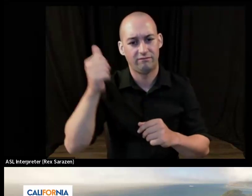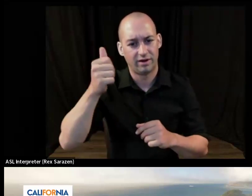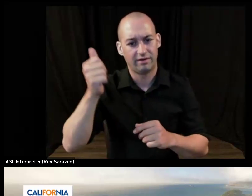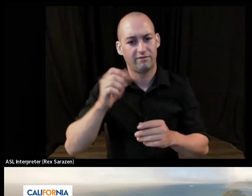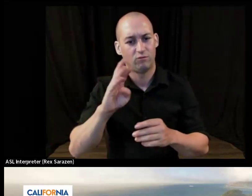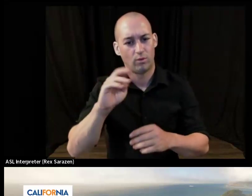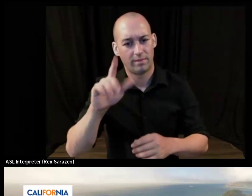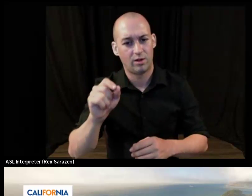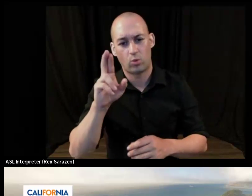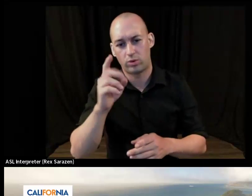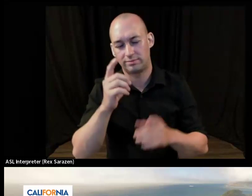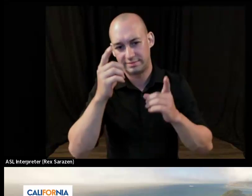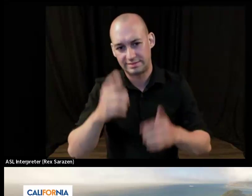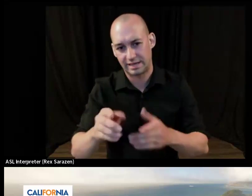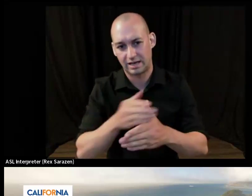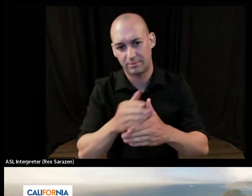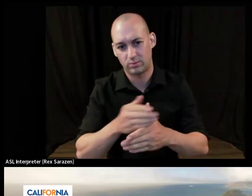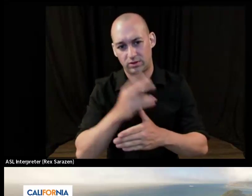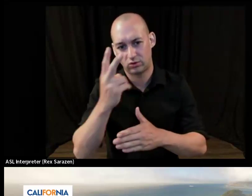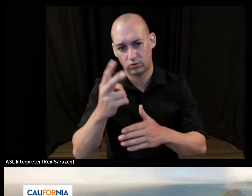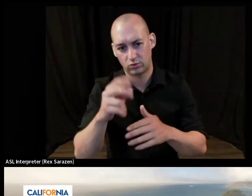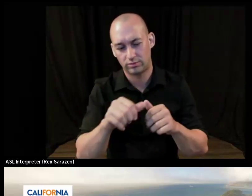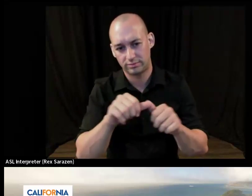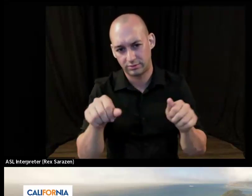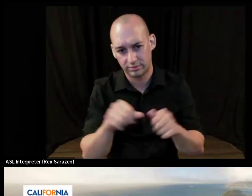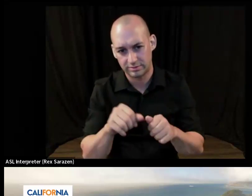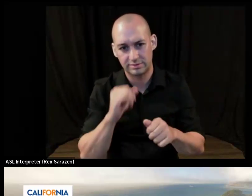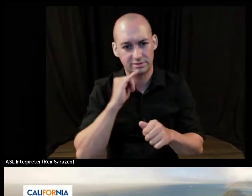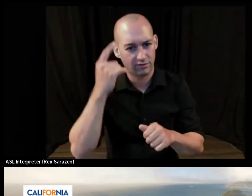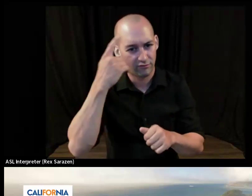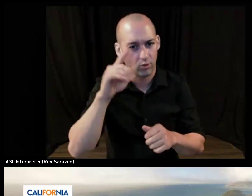two is more of a for your awareness or information.